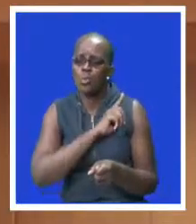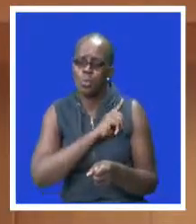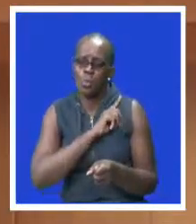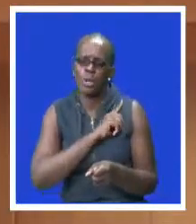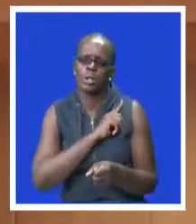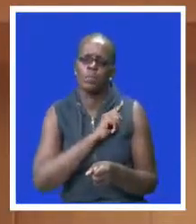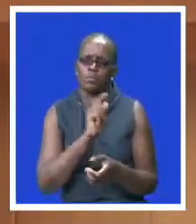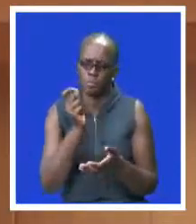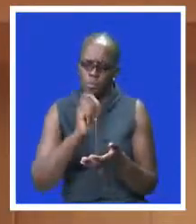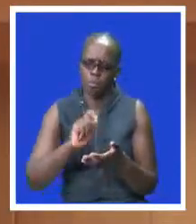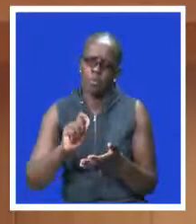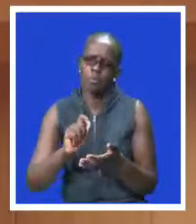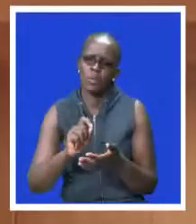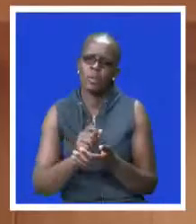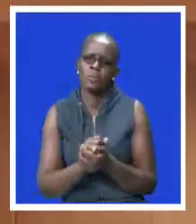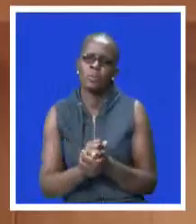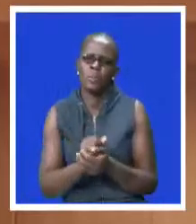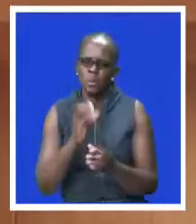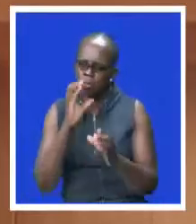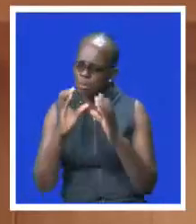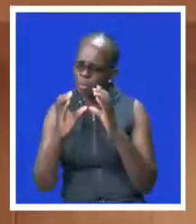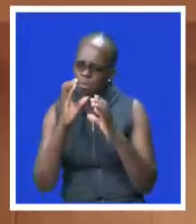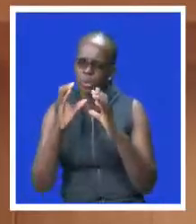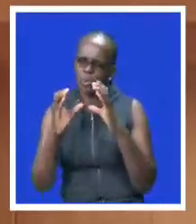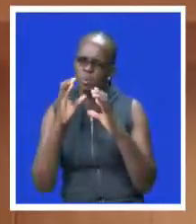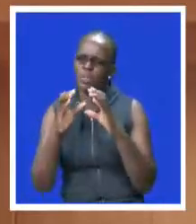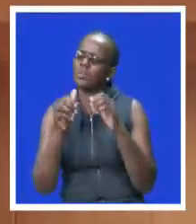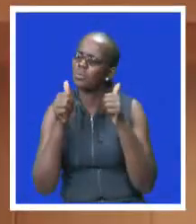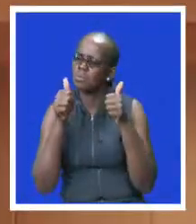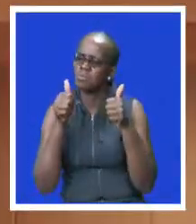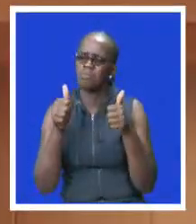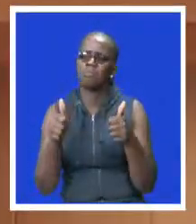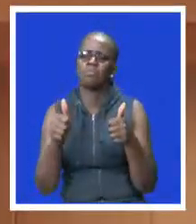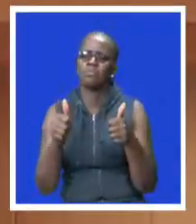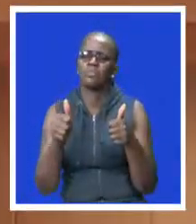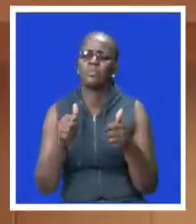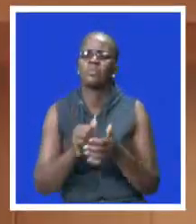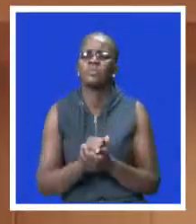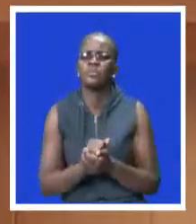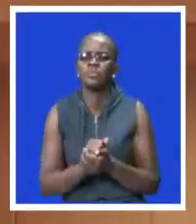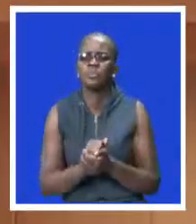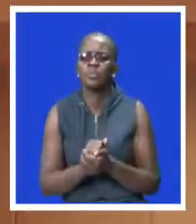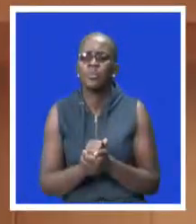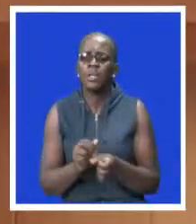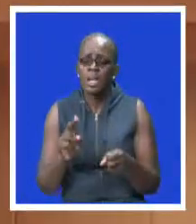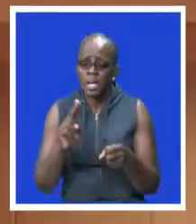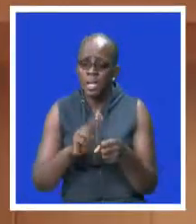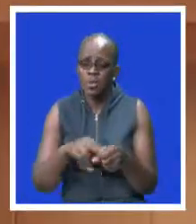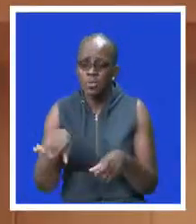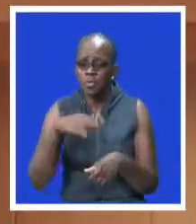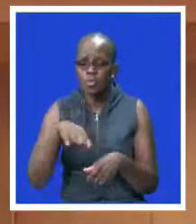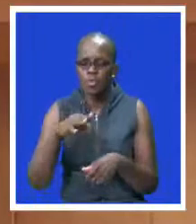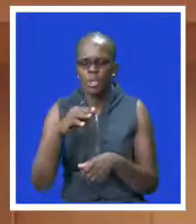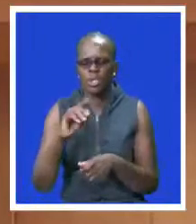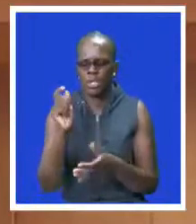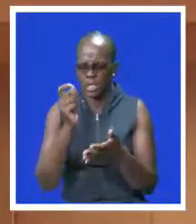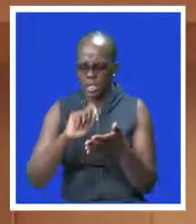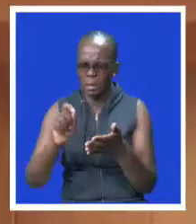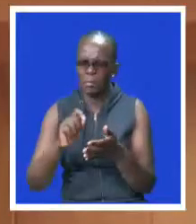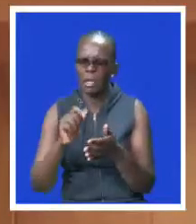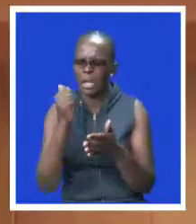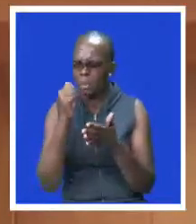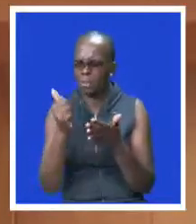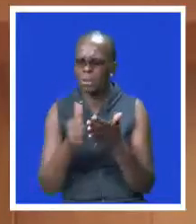you do communicate on a regular basis. You do write letters to each other. You do write emails to each other. But then what is the purpose